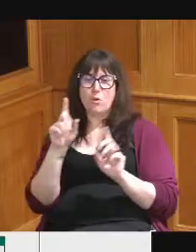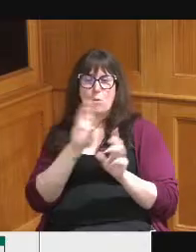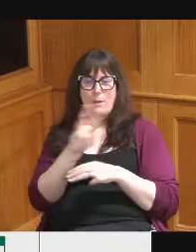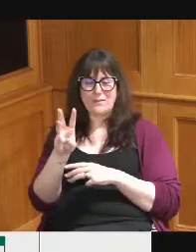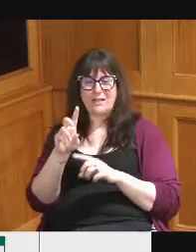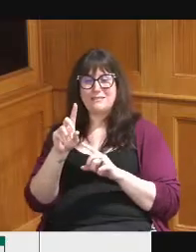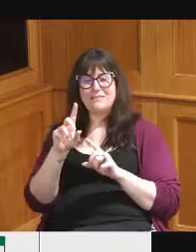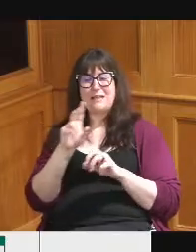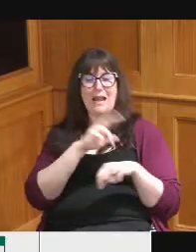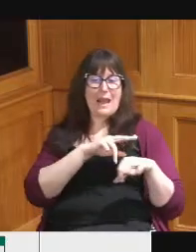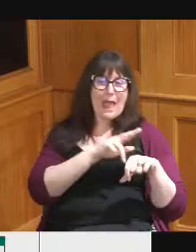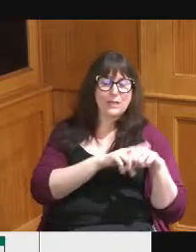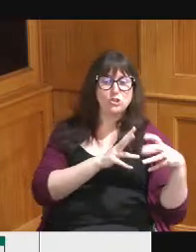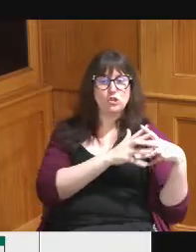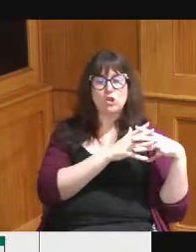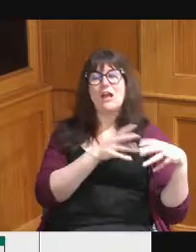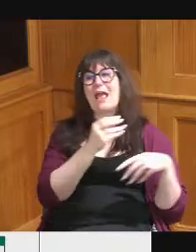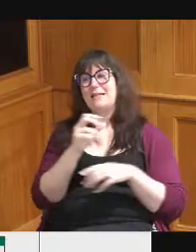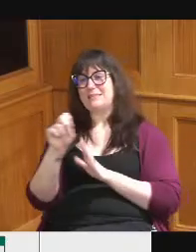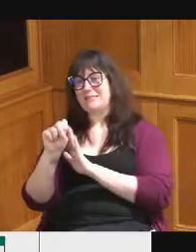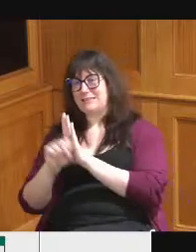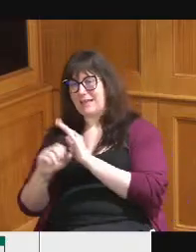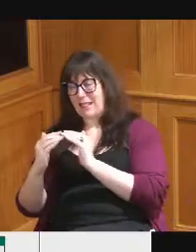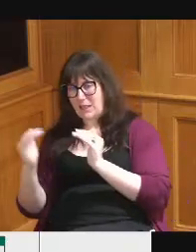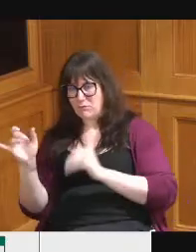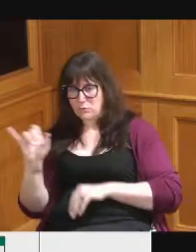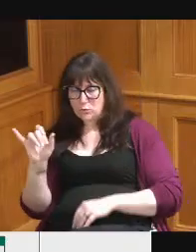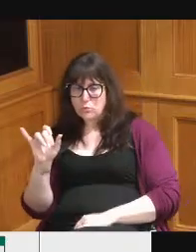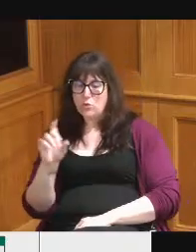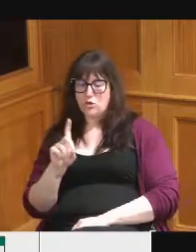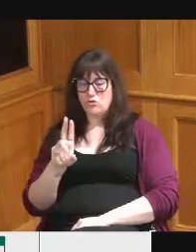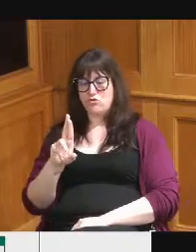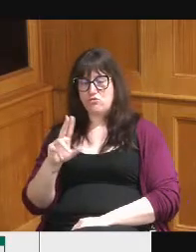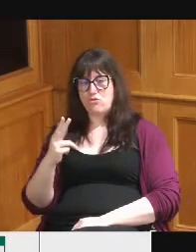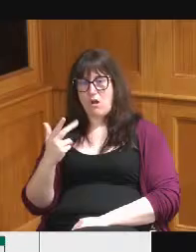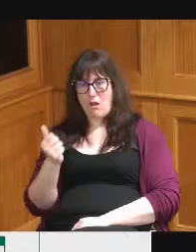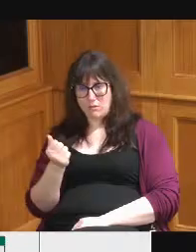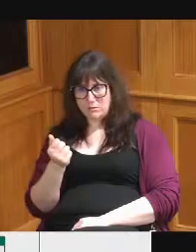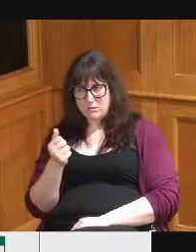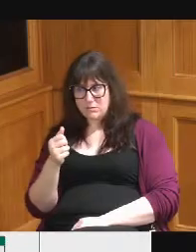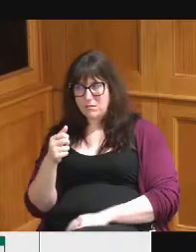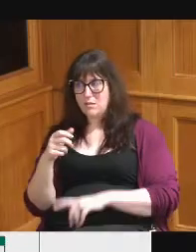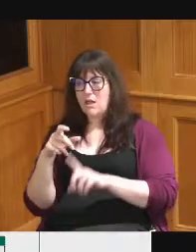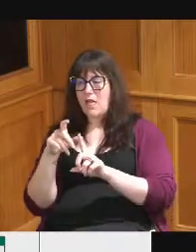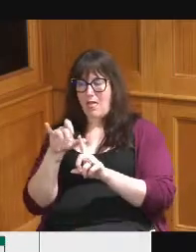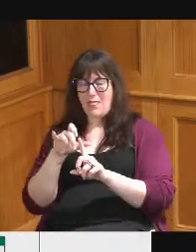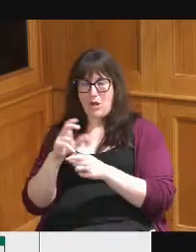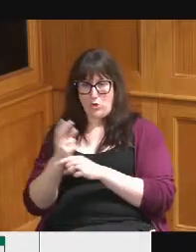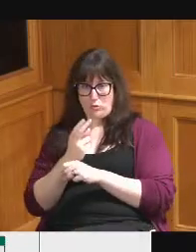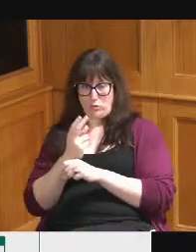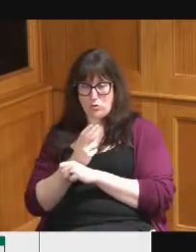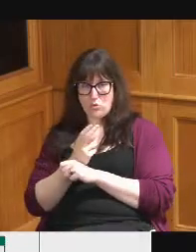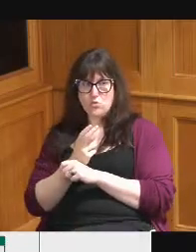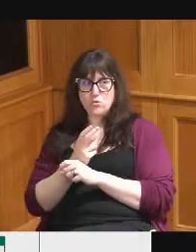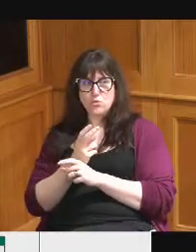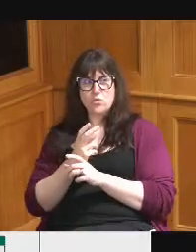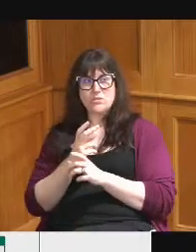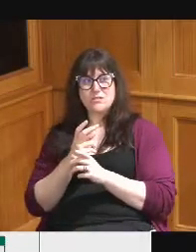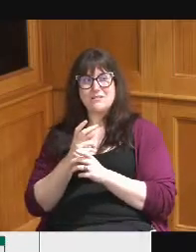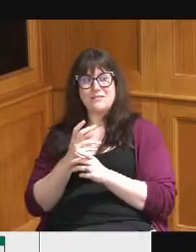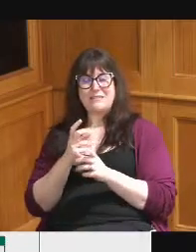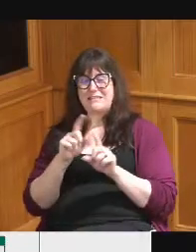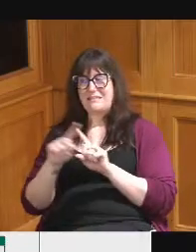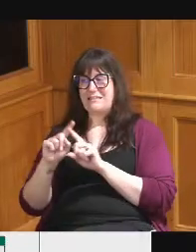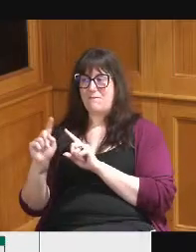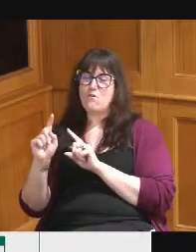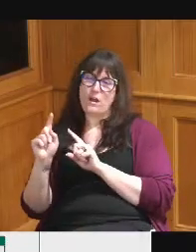level, the drugs that are being abused, as well as demographic factors in